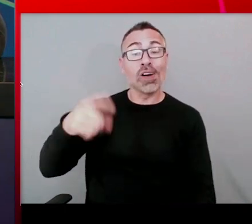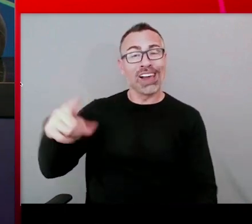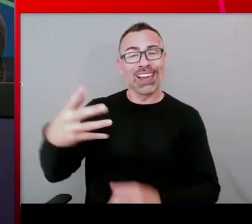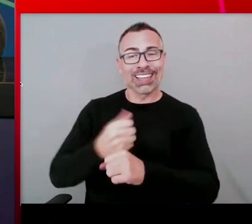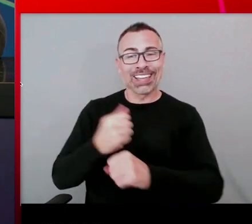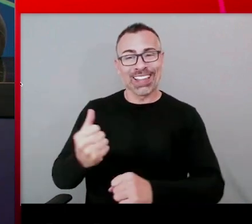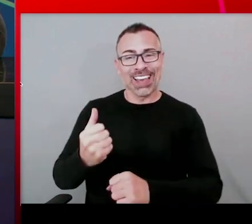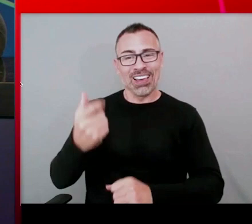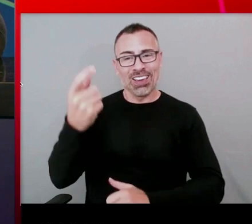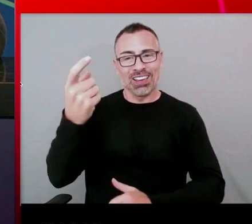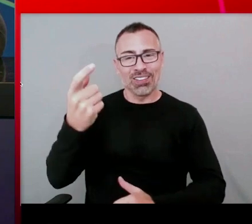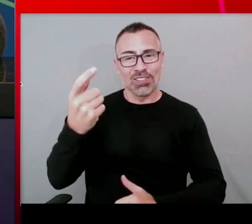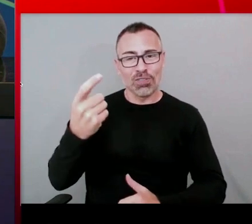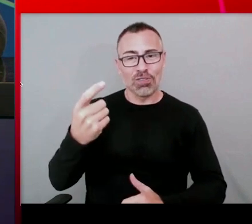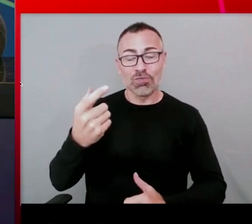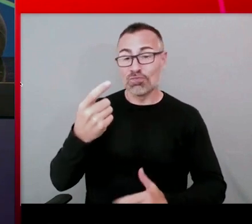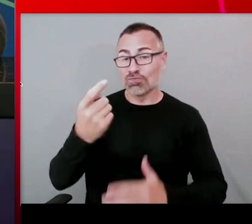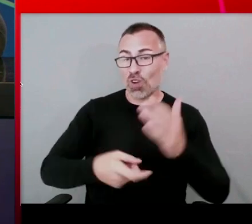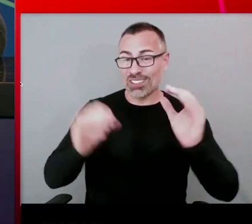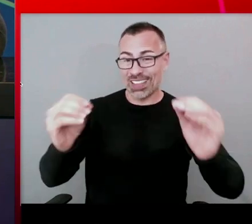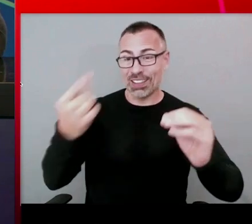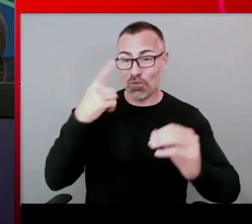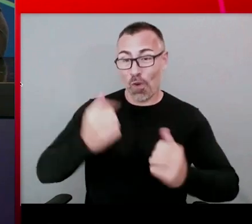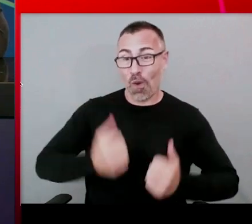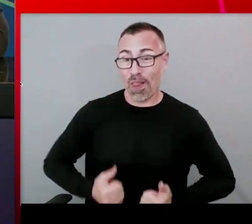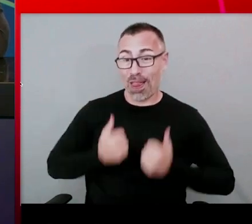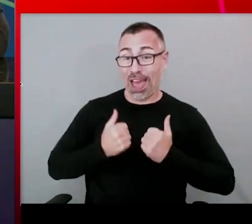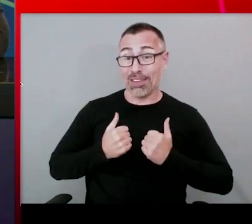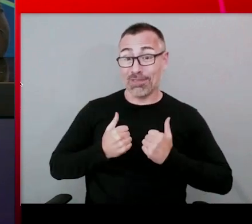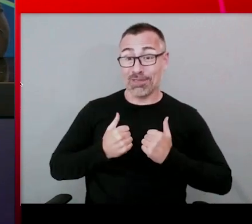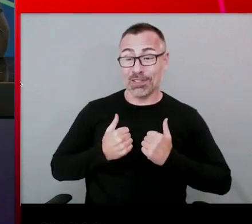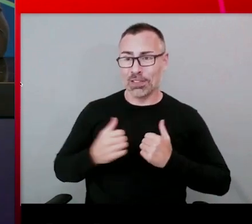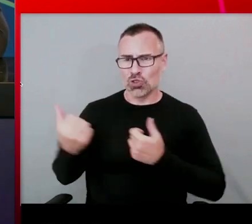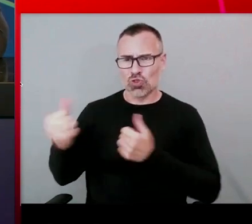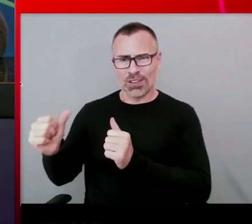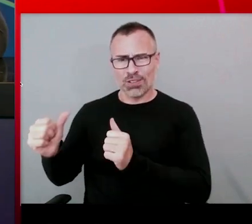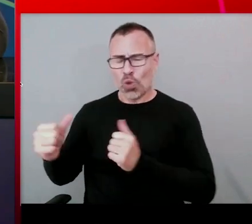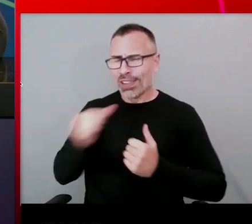trial. Free for life. No, free for life, yeah. Yeah, sorry. Go